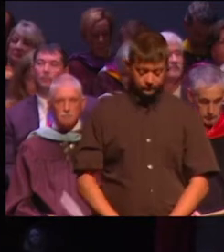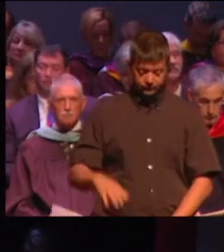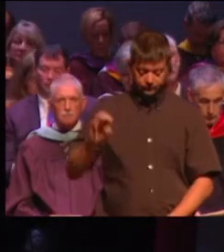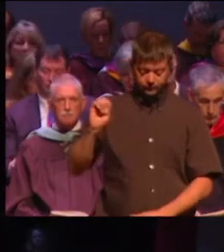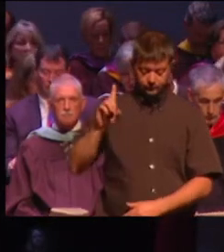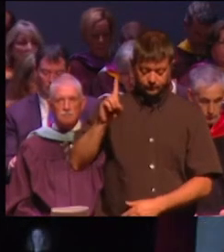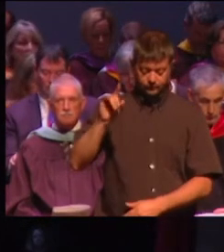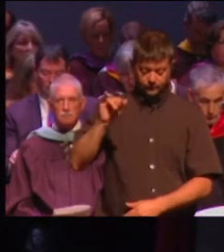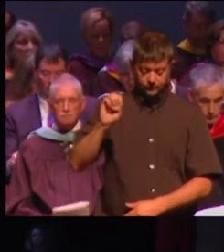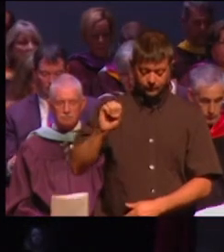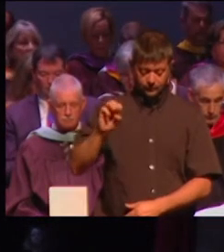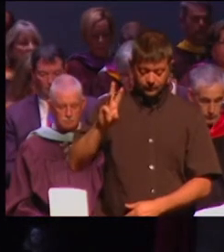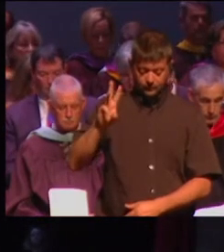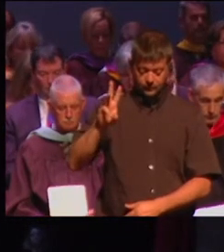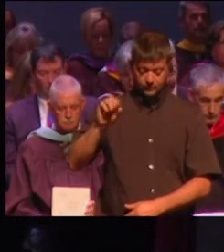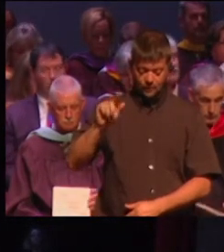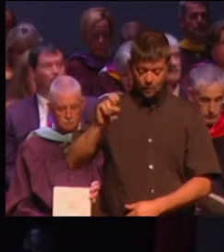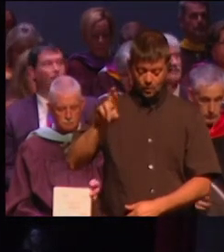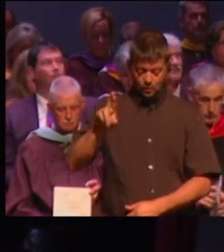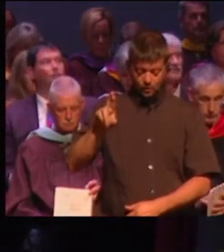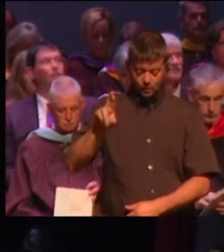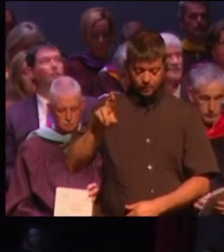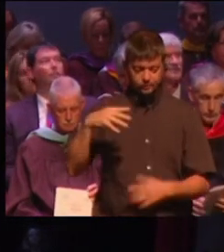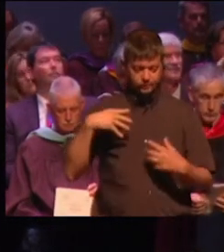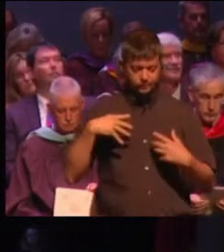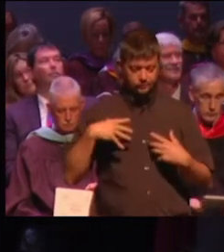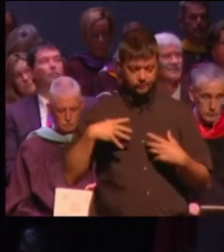Edie Walker, honors.